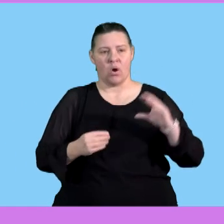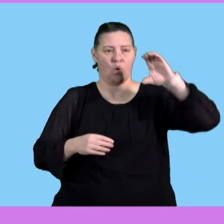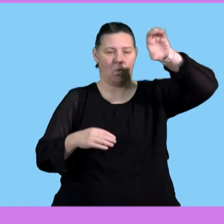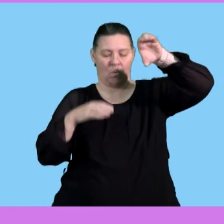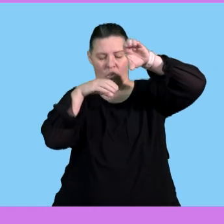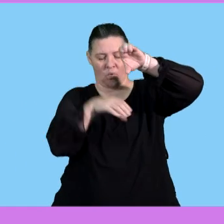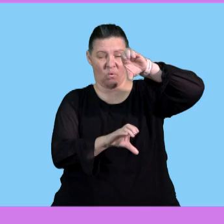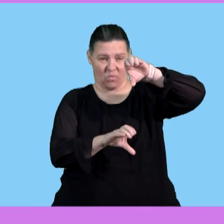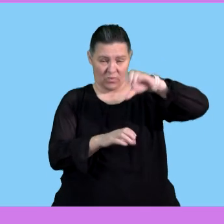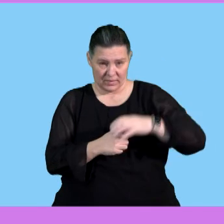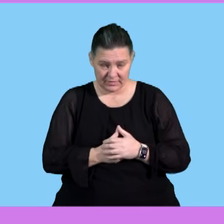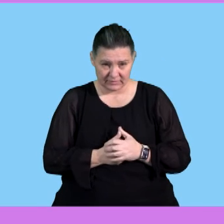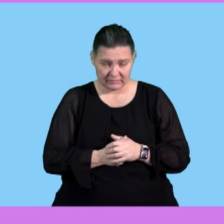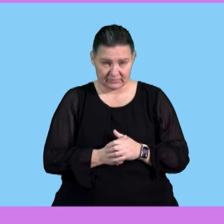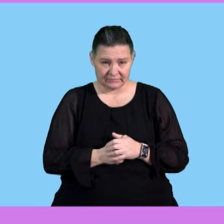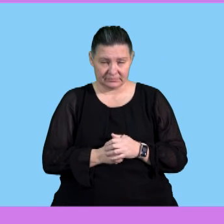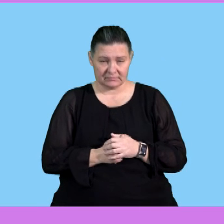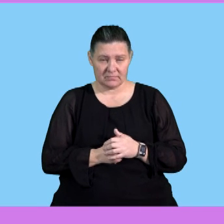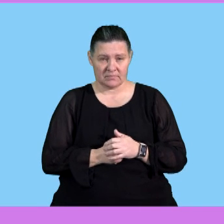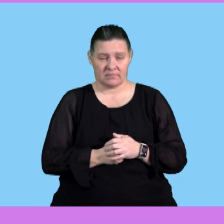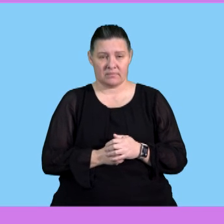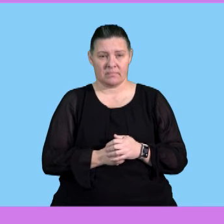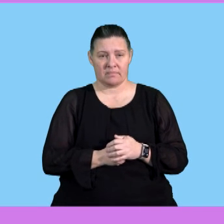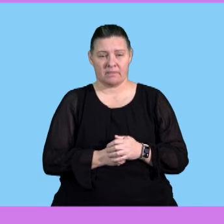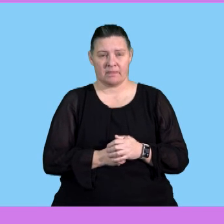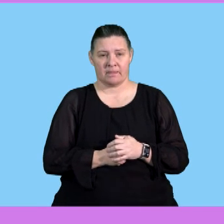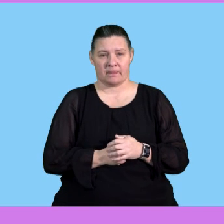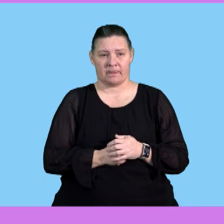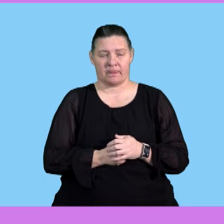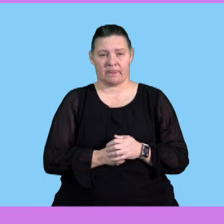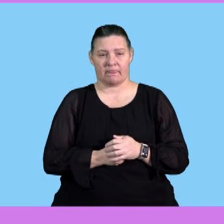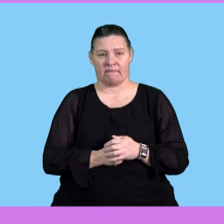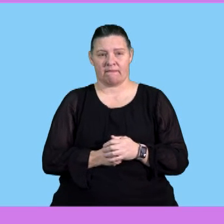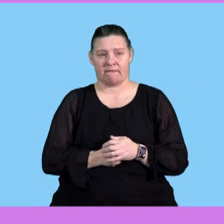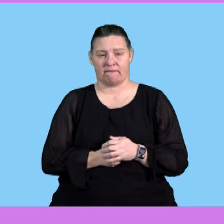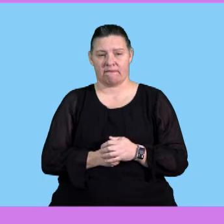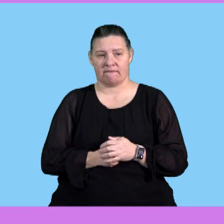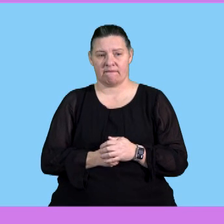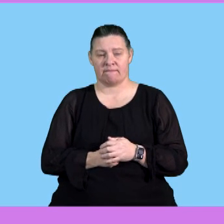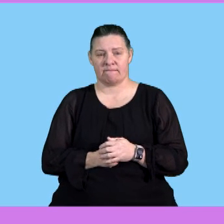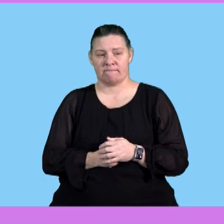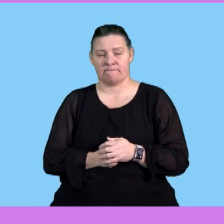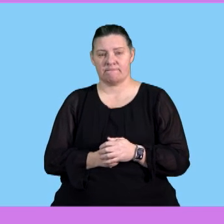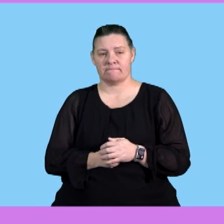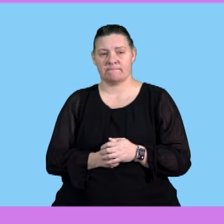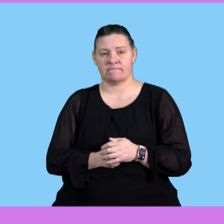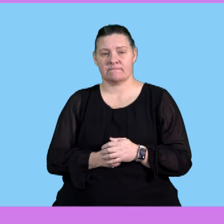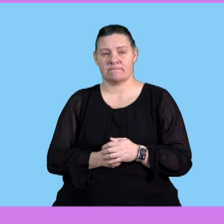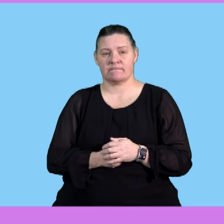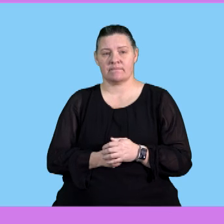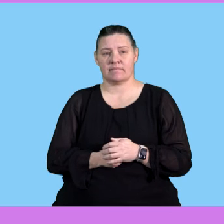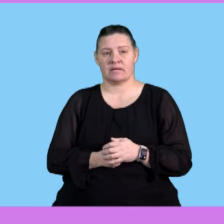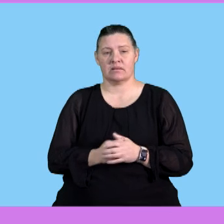left and your expenses is on the right. Now the income is on top of the